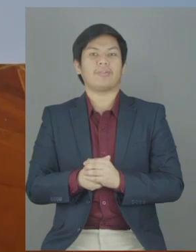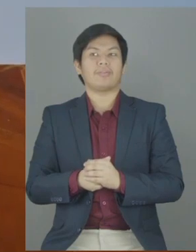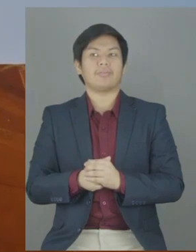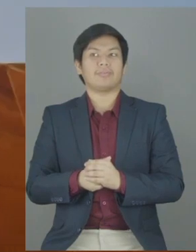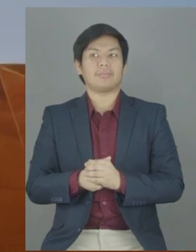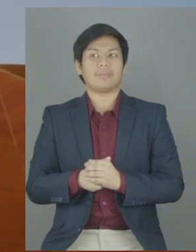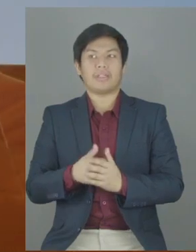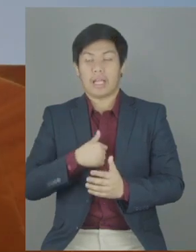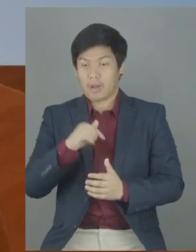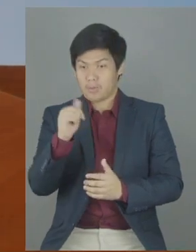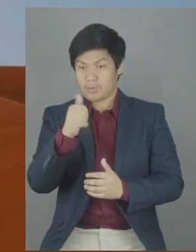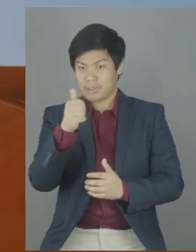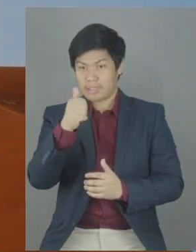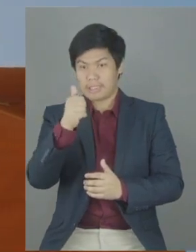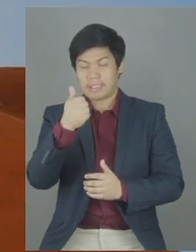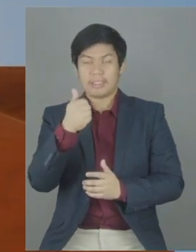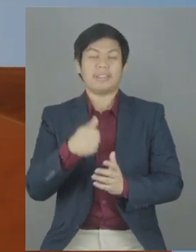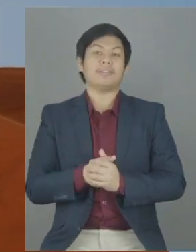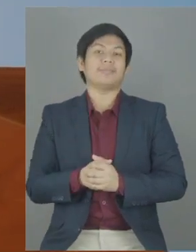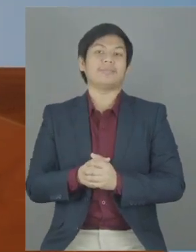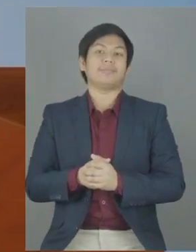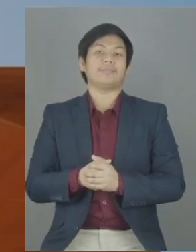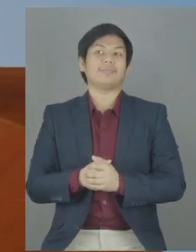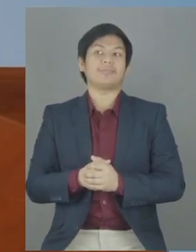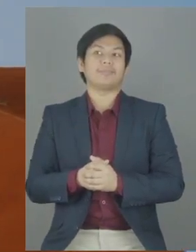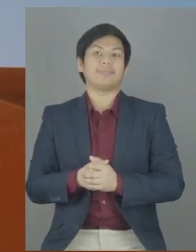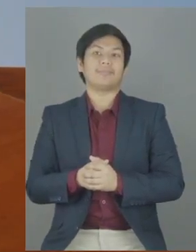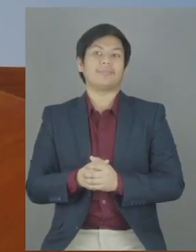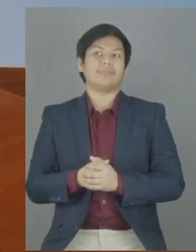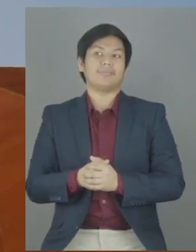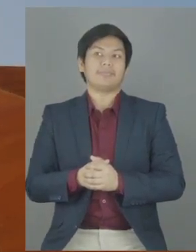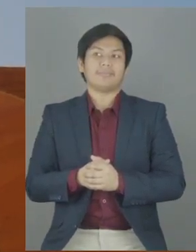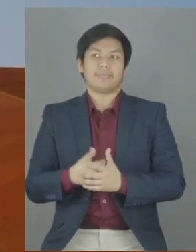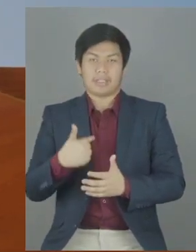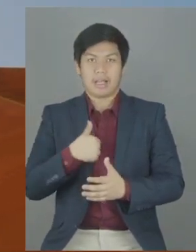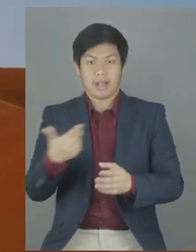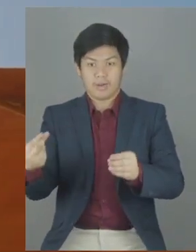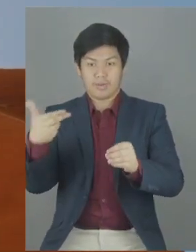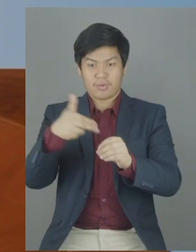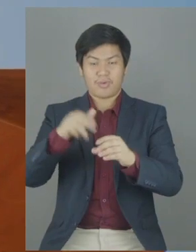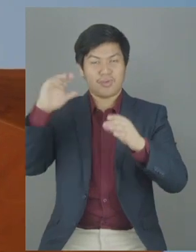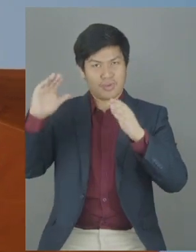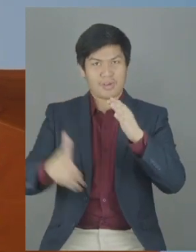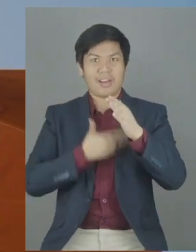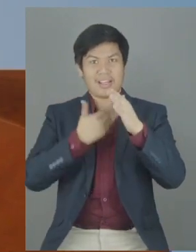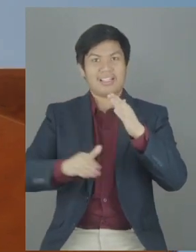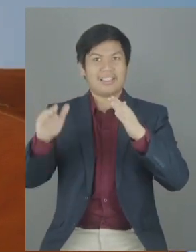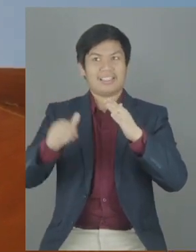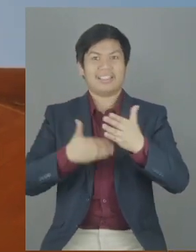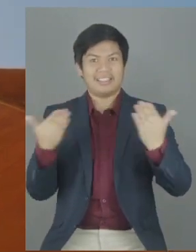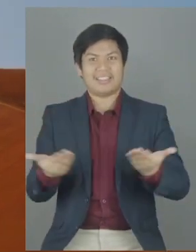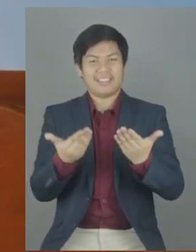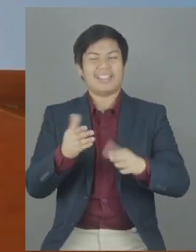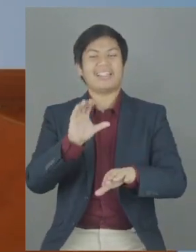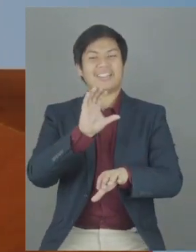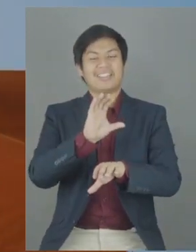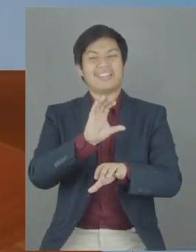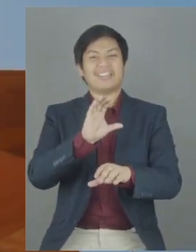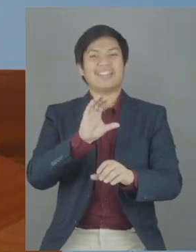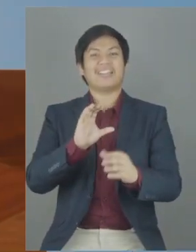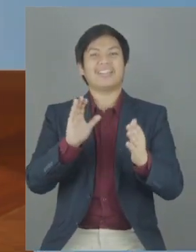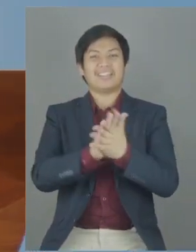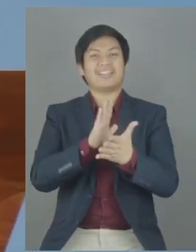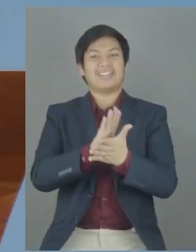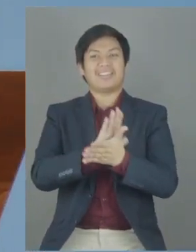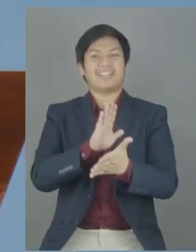I was 10, and I joined a singing competition in our school. So